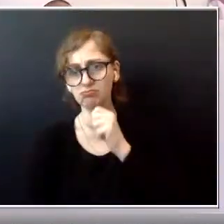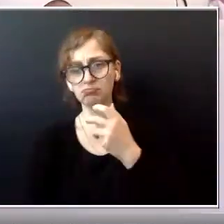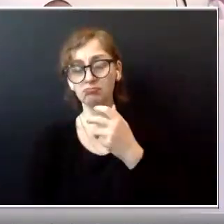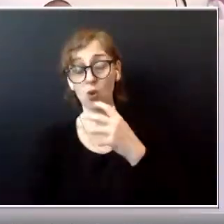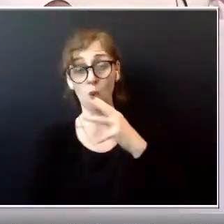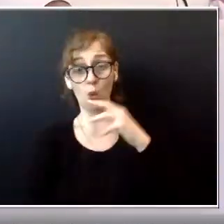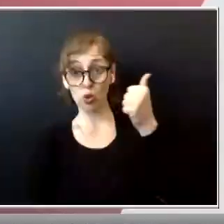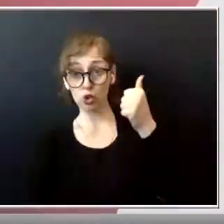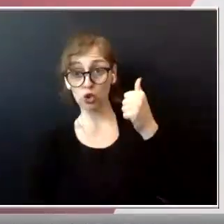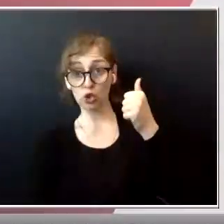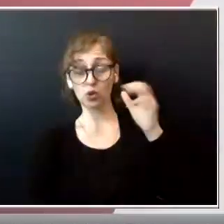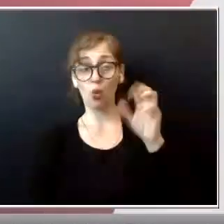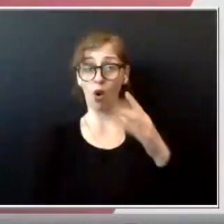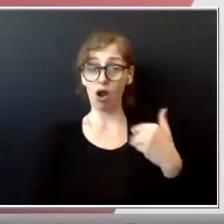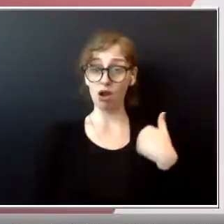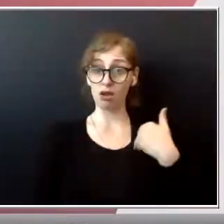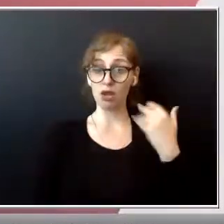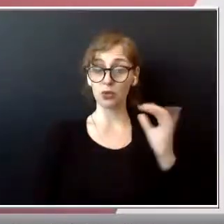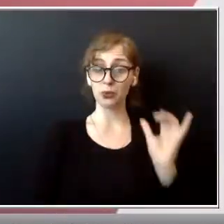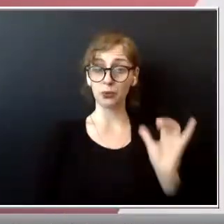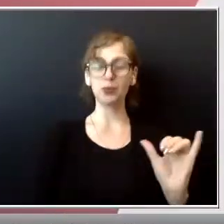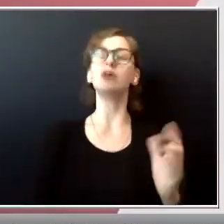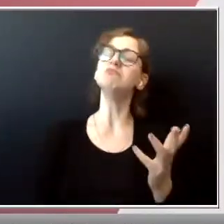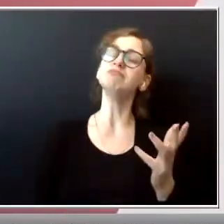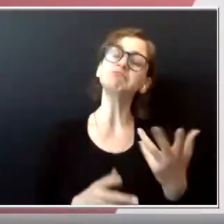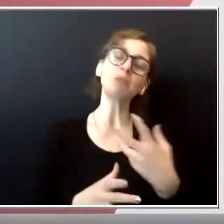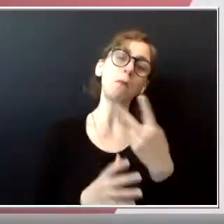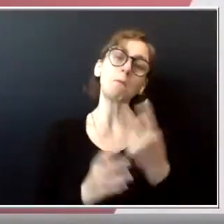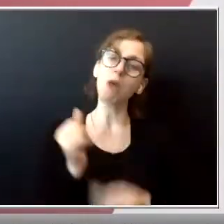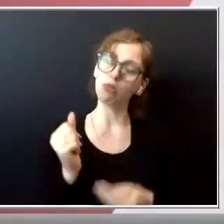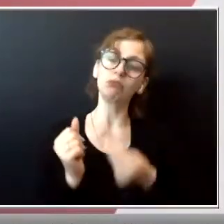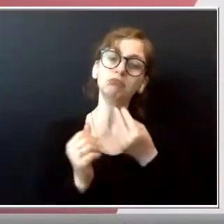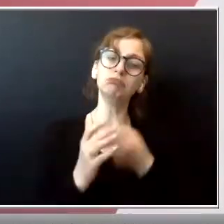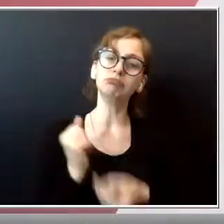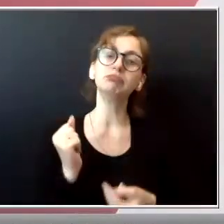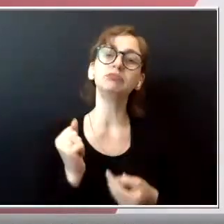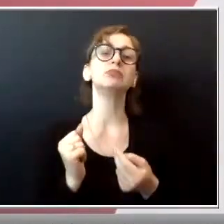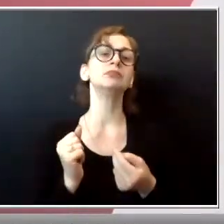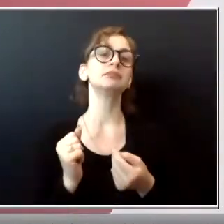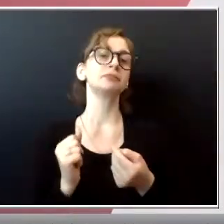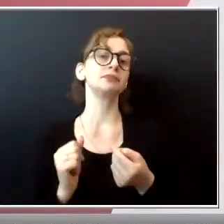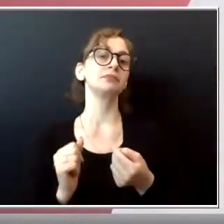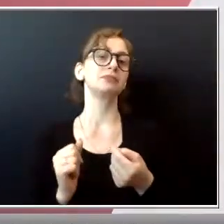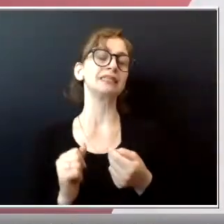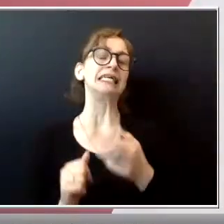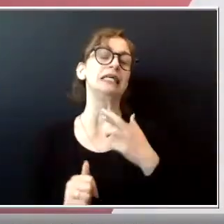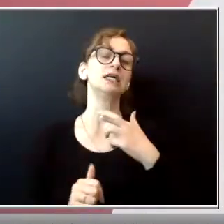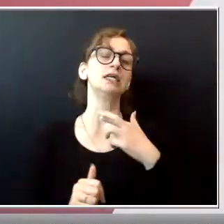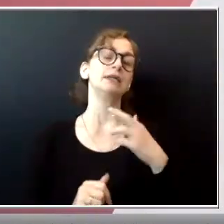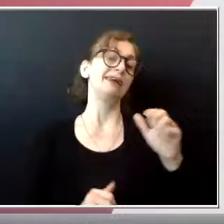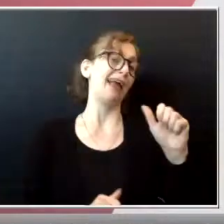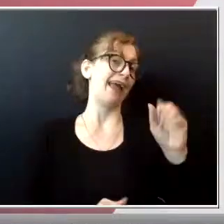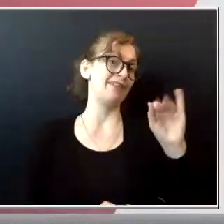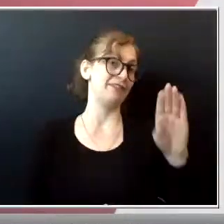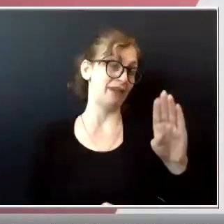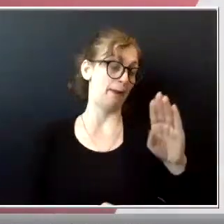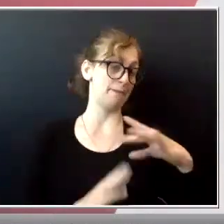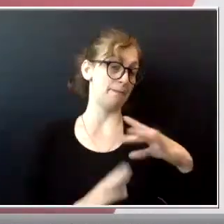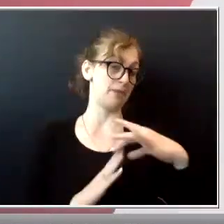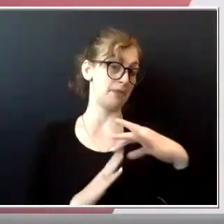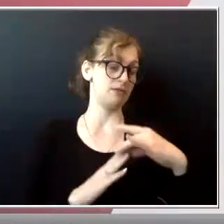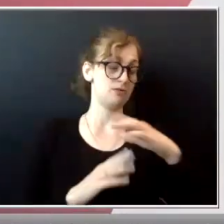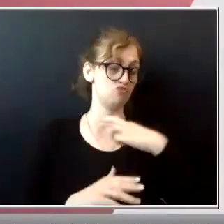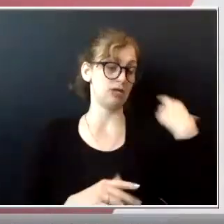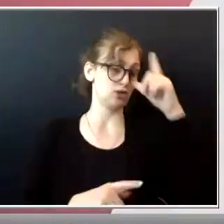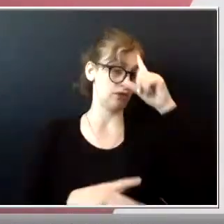well? We also have younger people. So the risk of stroke with AFib also increases with age. And the risk of taking the blood thinners